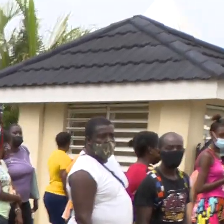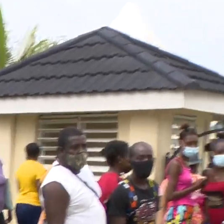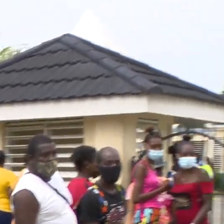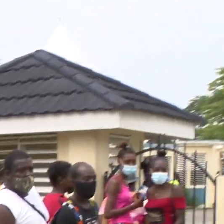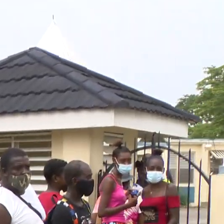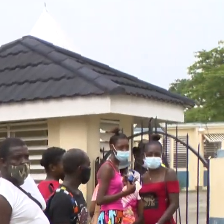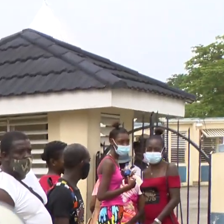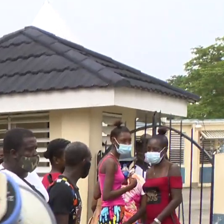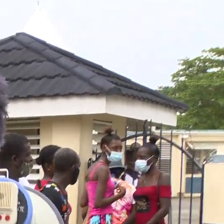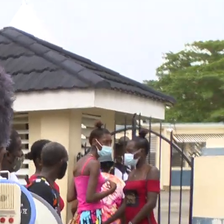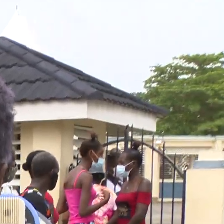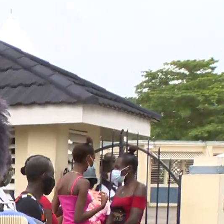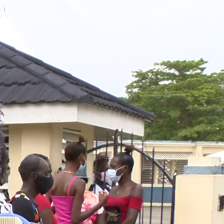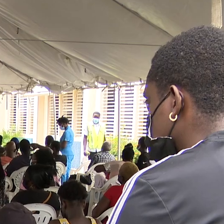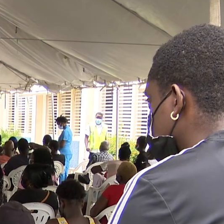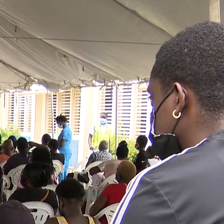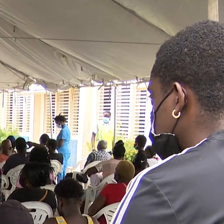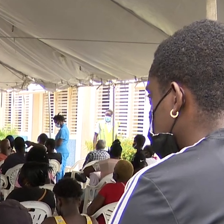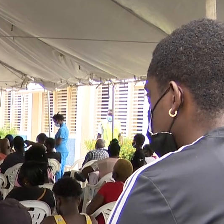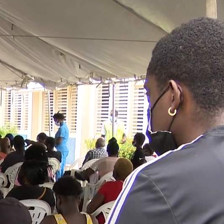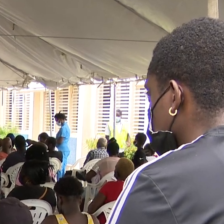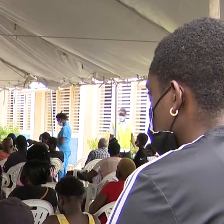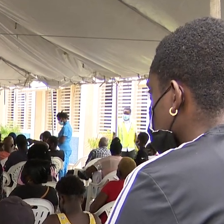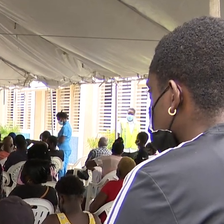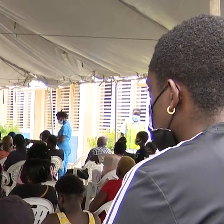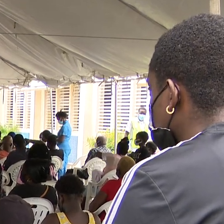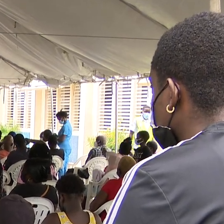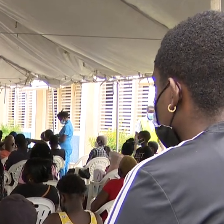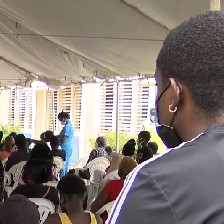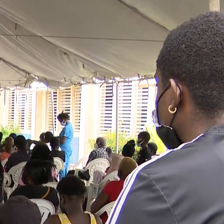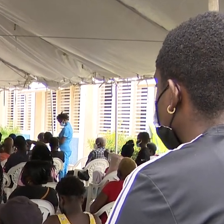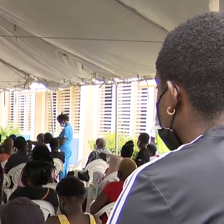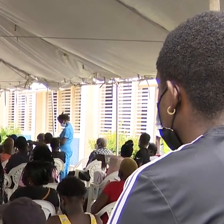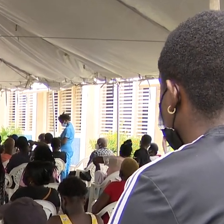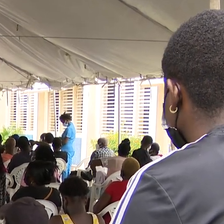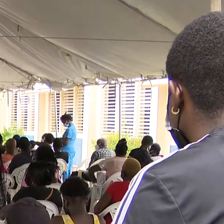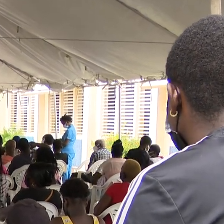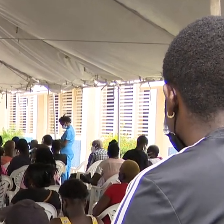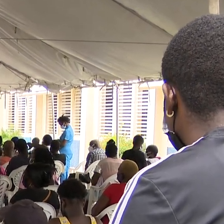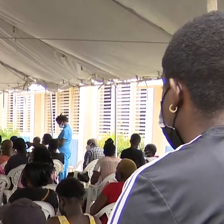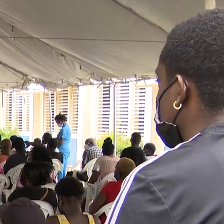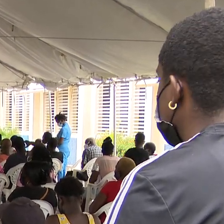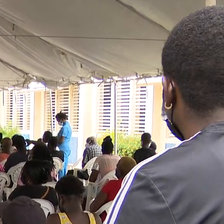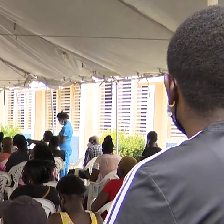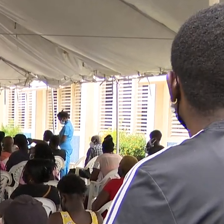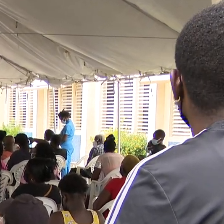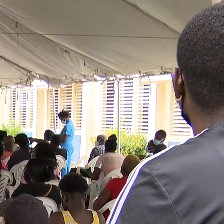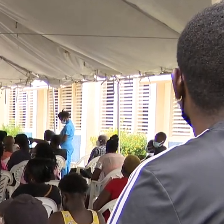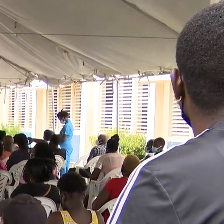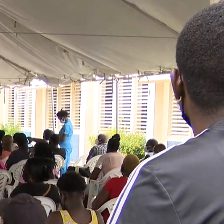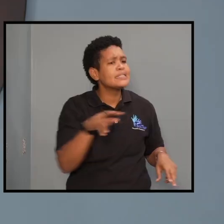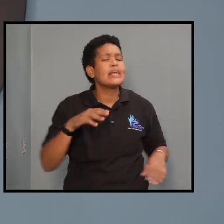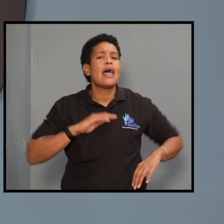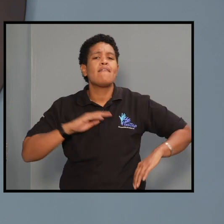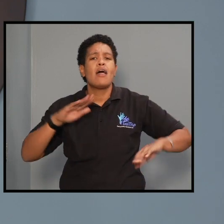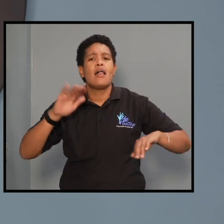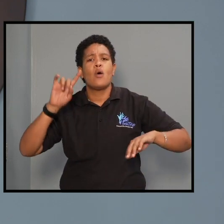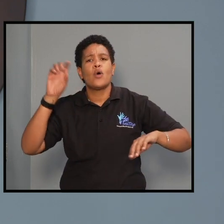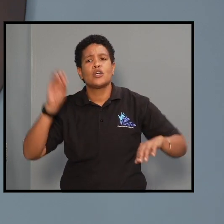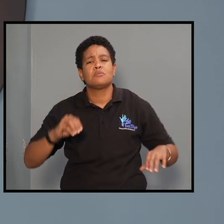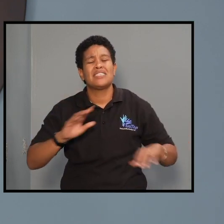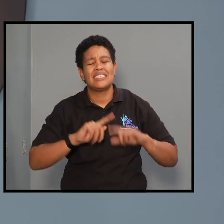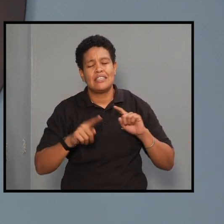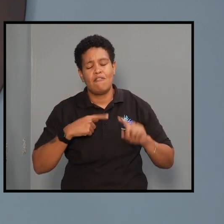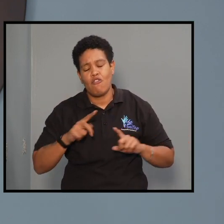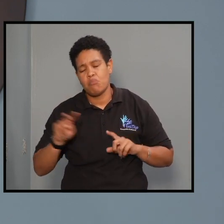wasn't 100% satisfied with actually visiting the vaccination site, which is quite different from the tour.